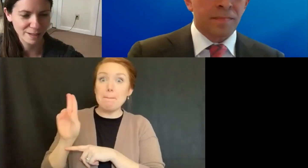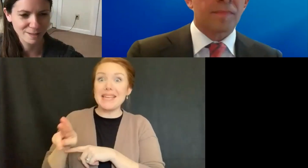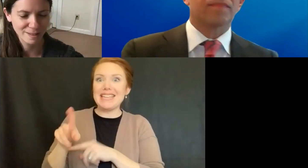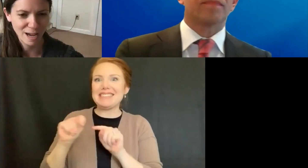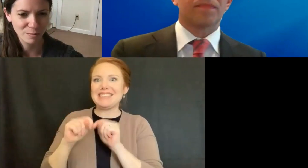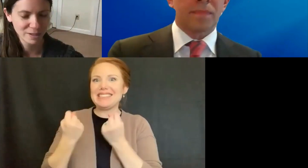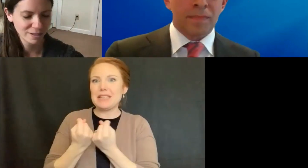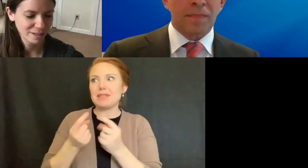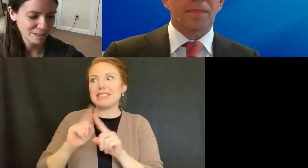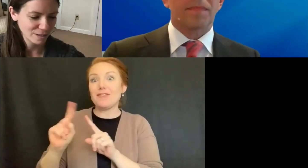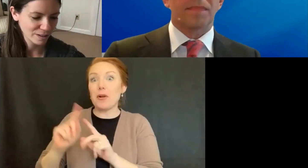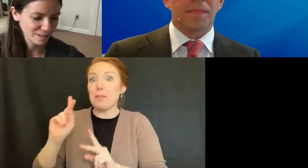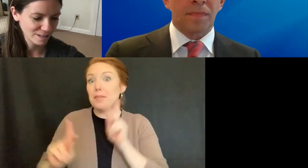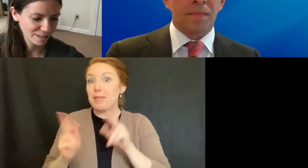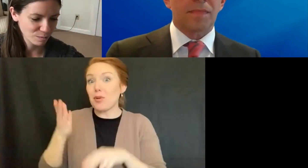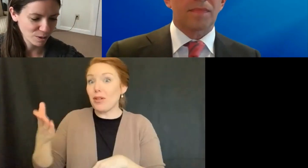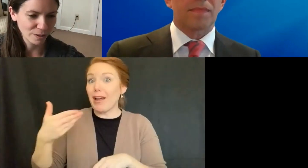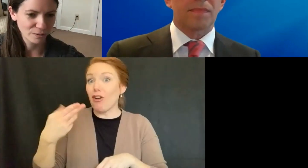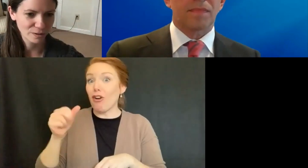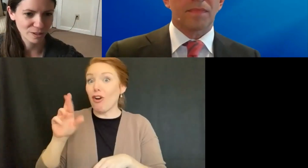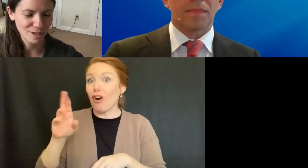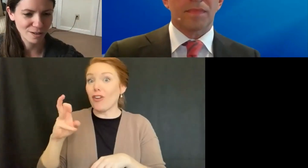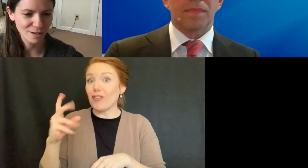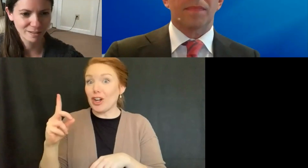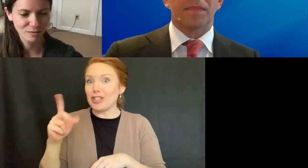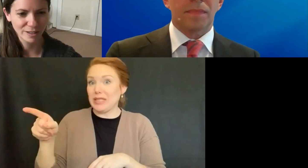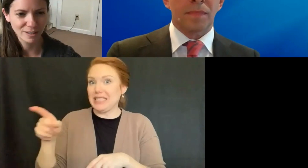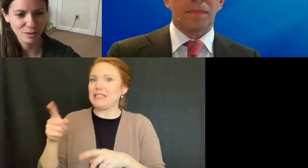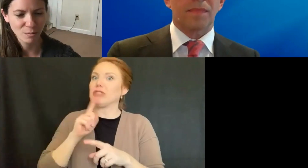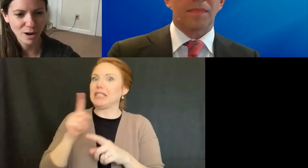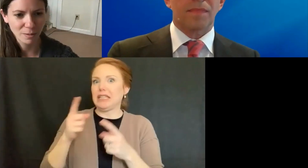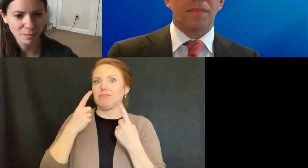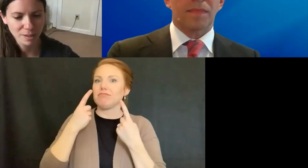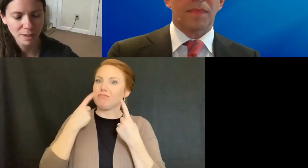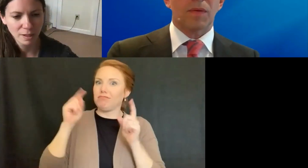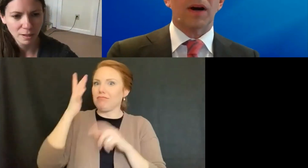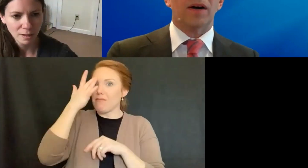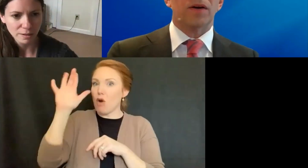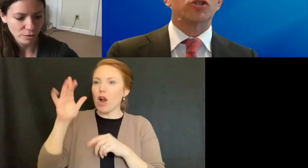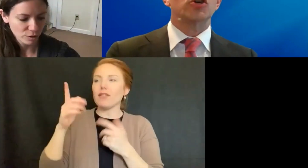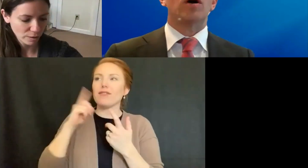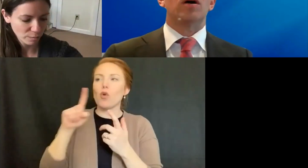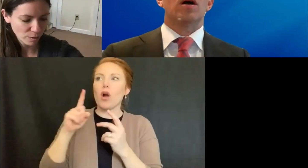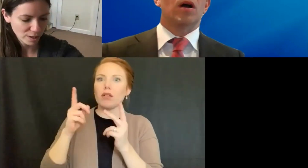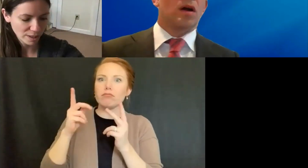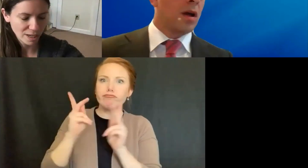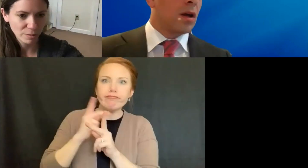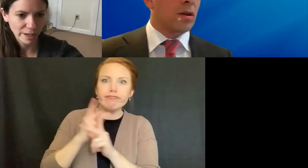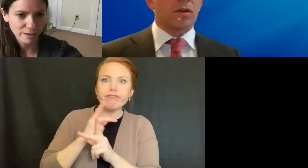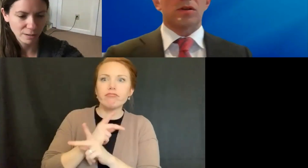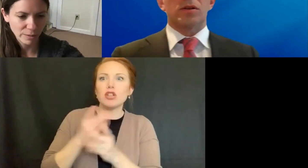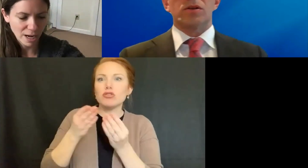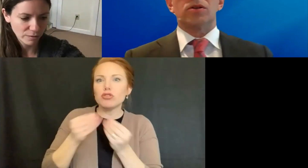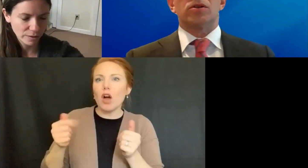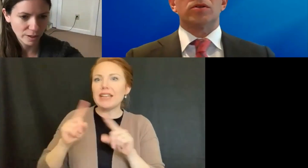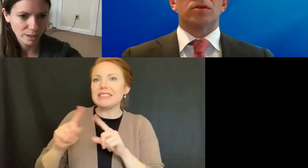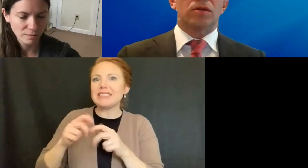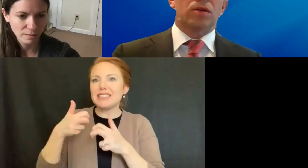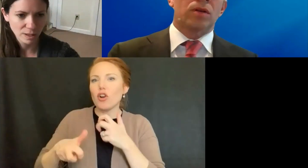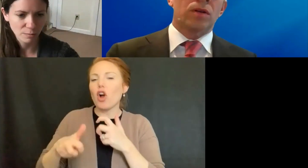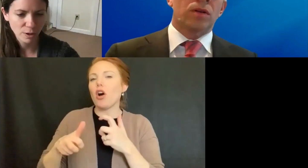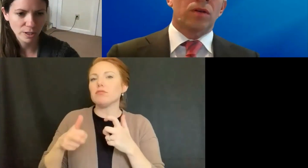him against them. So he's well known for solving very difficult problems. Wow. So those are most of the key players. And then we